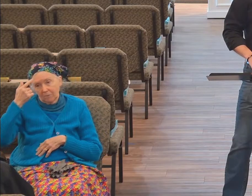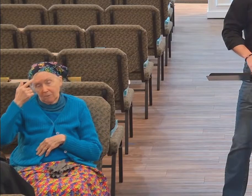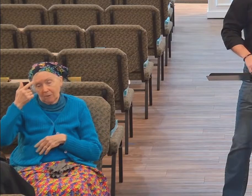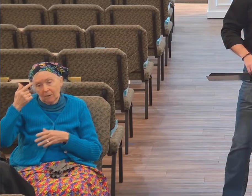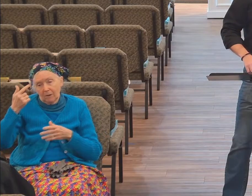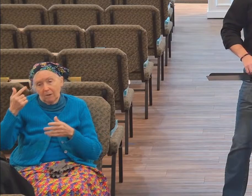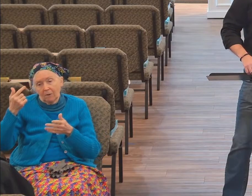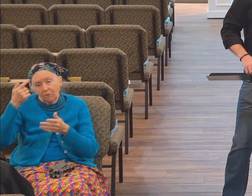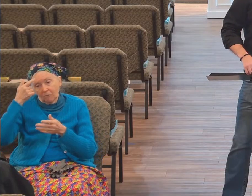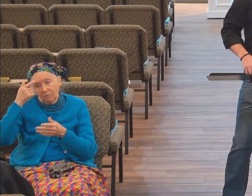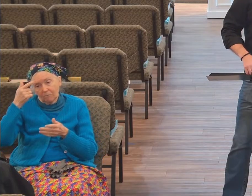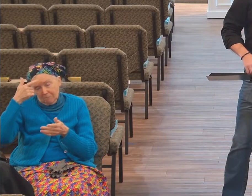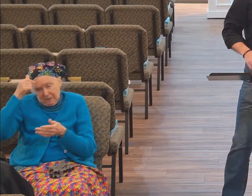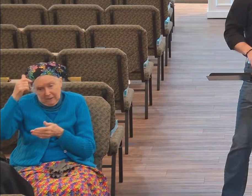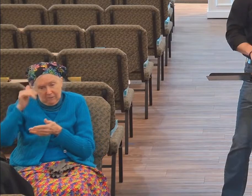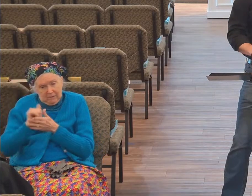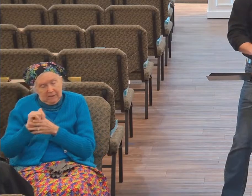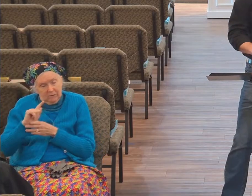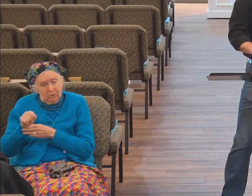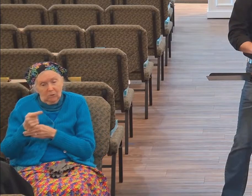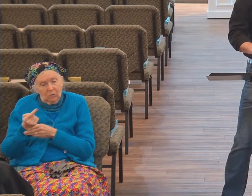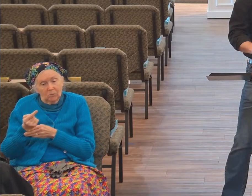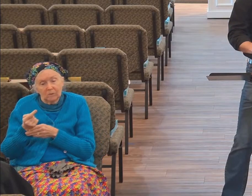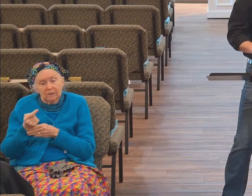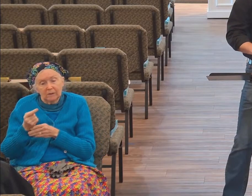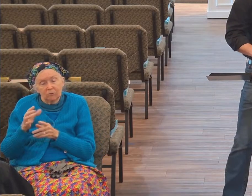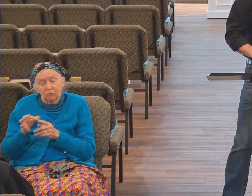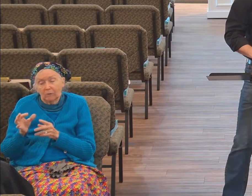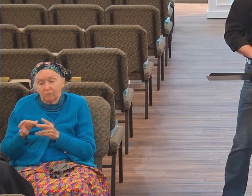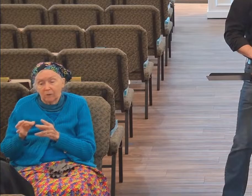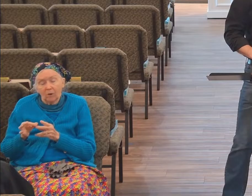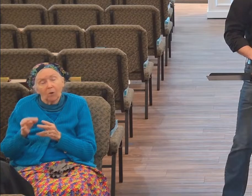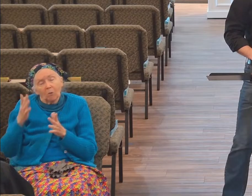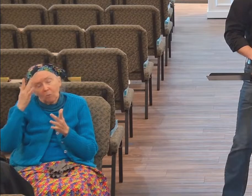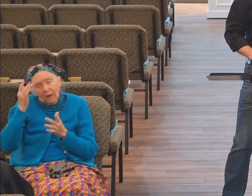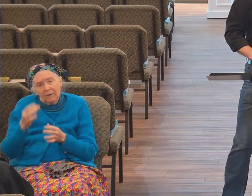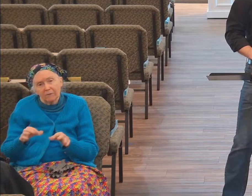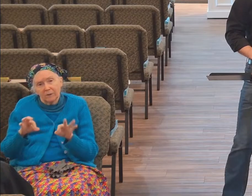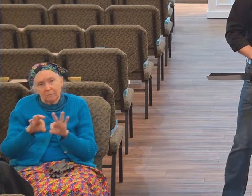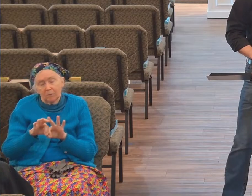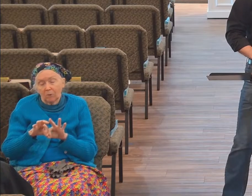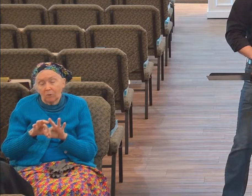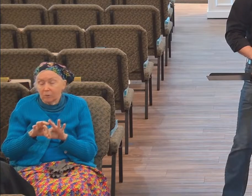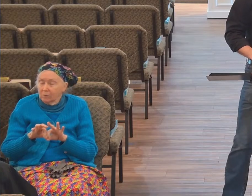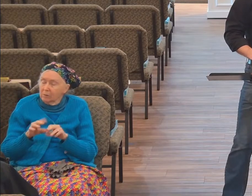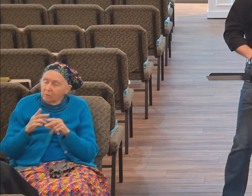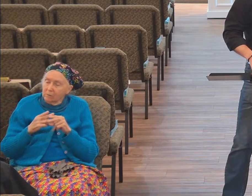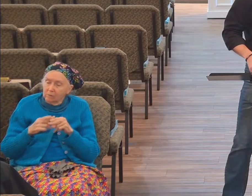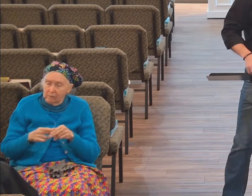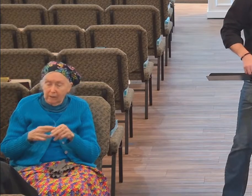Is he? What would be the importance of him mentioning the fact that, oh, well, we're apostles?